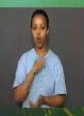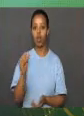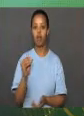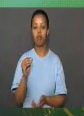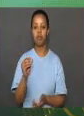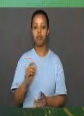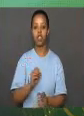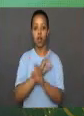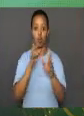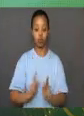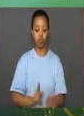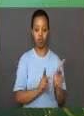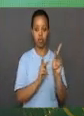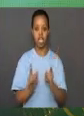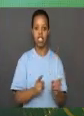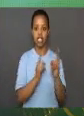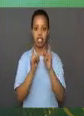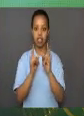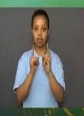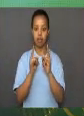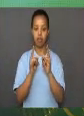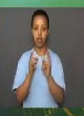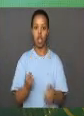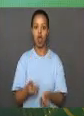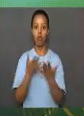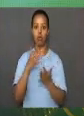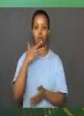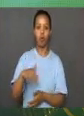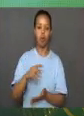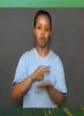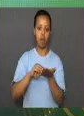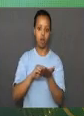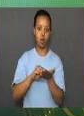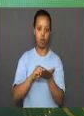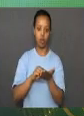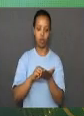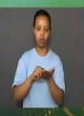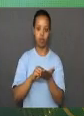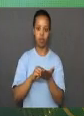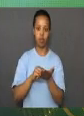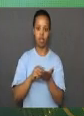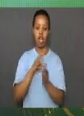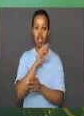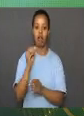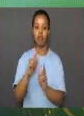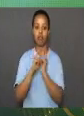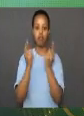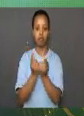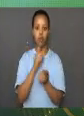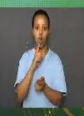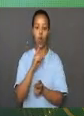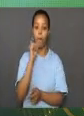Photosystems are structured as a number of pigment molecules grouped around one